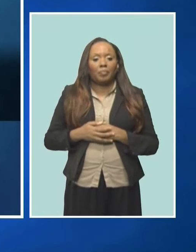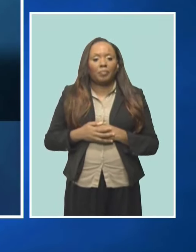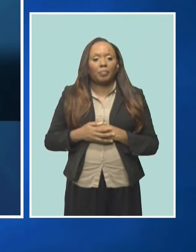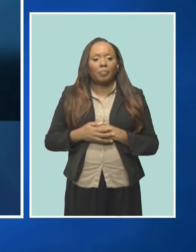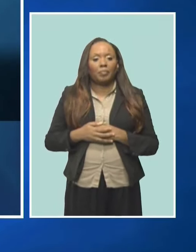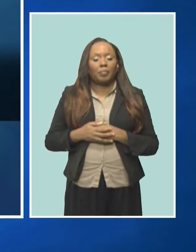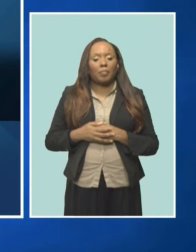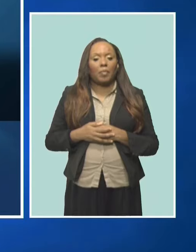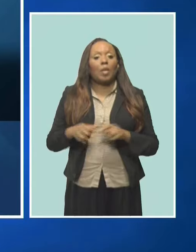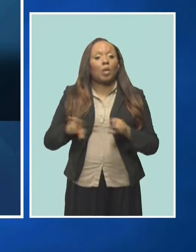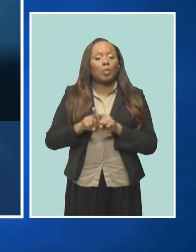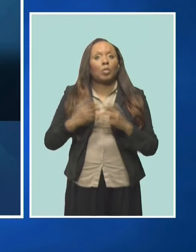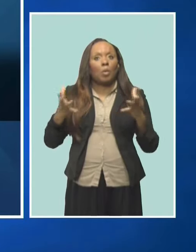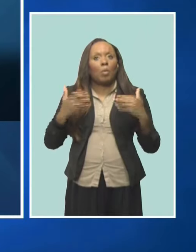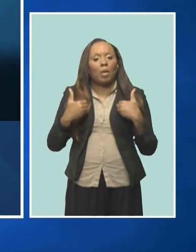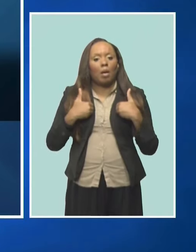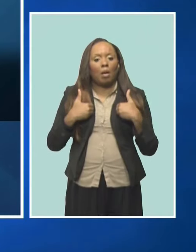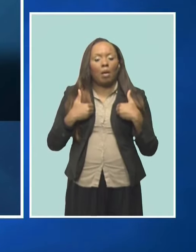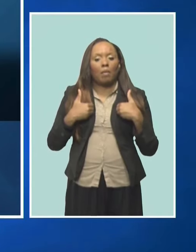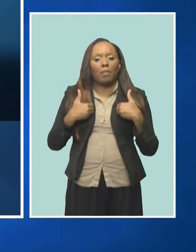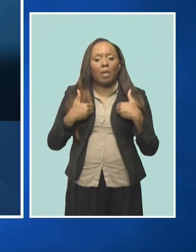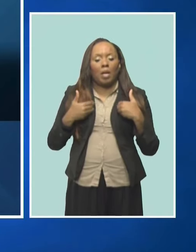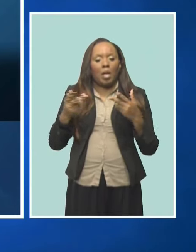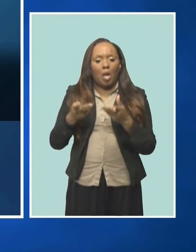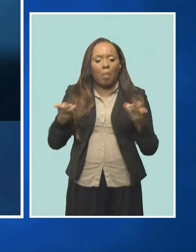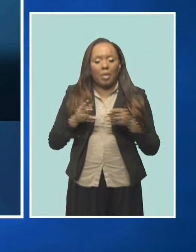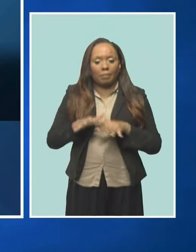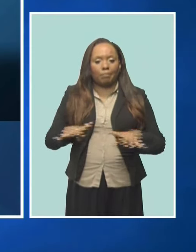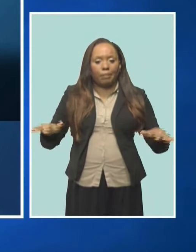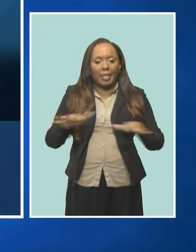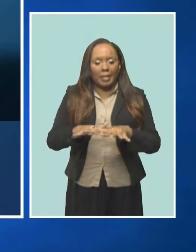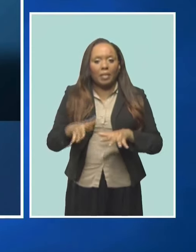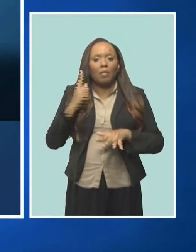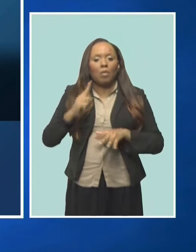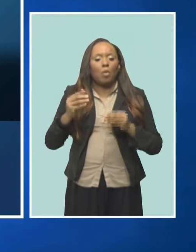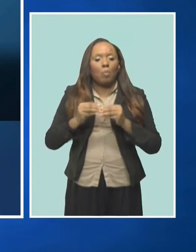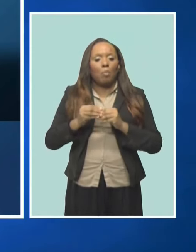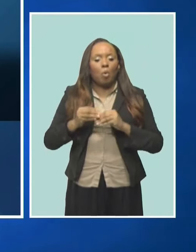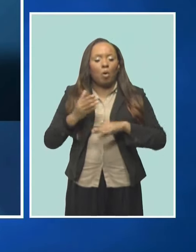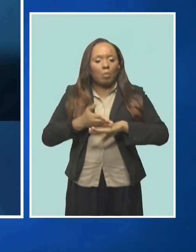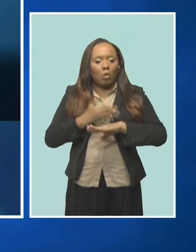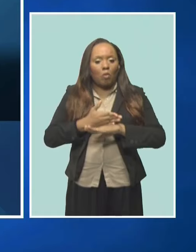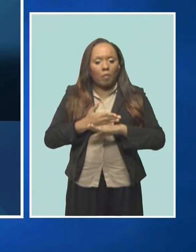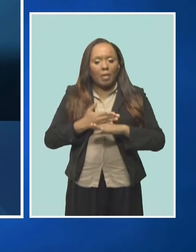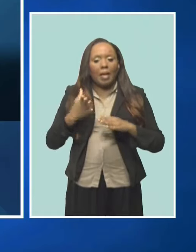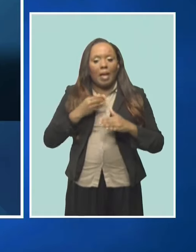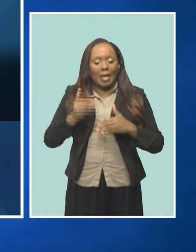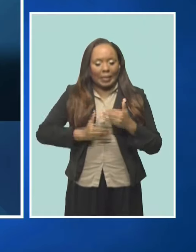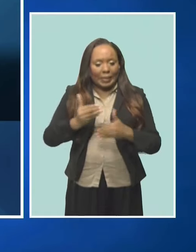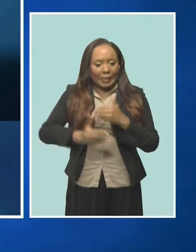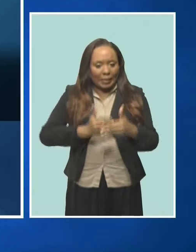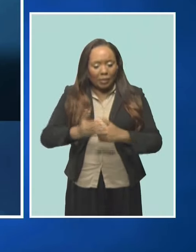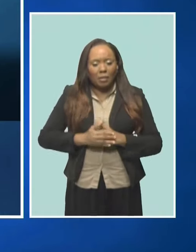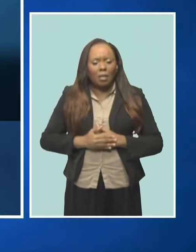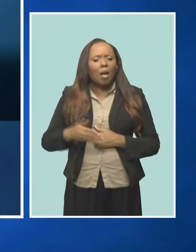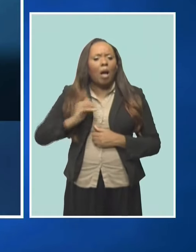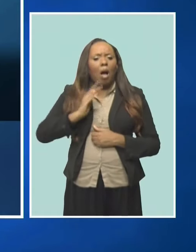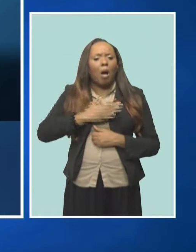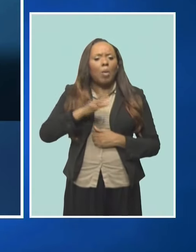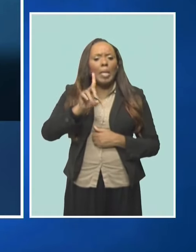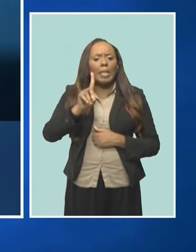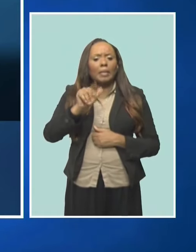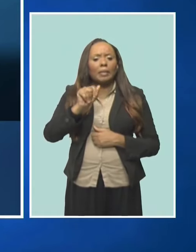as a data hub for firm-level data critical to advancing the sector. Building on our existing data collection efforts